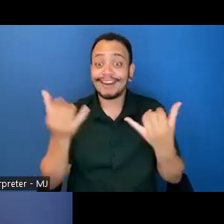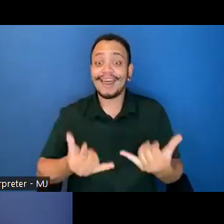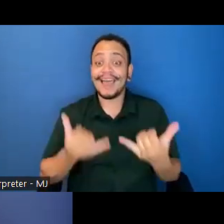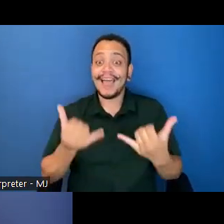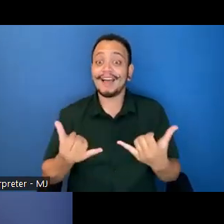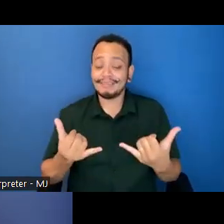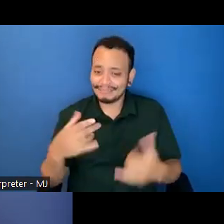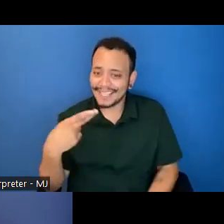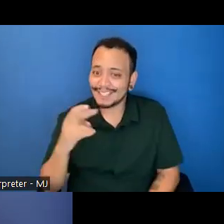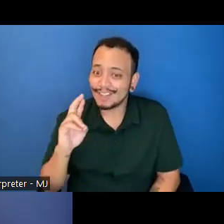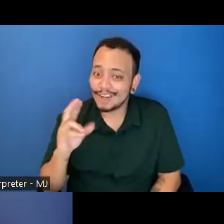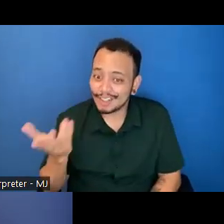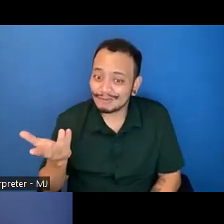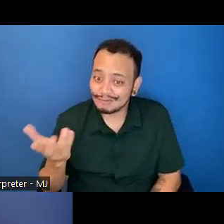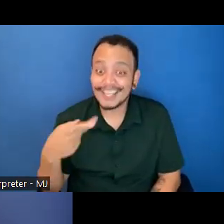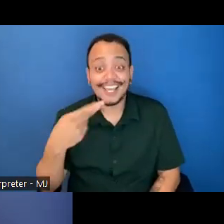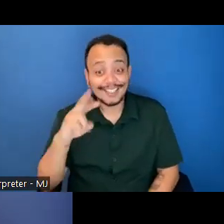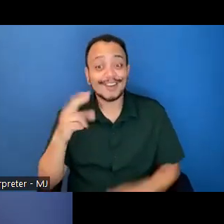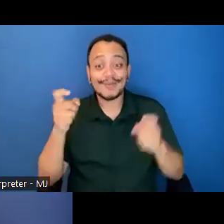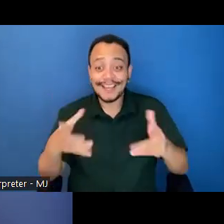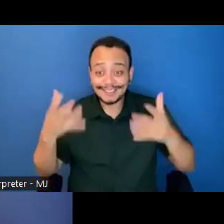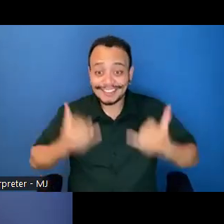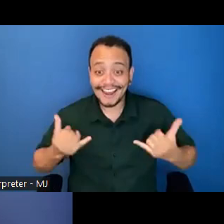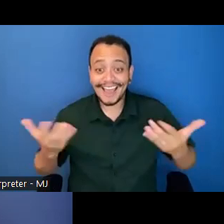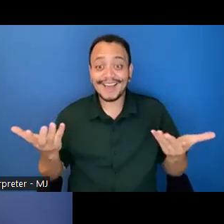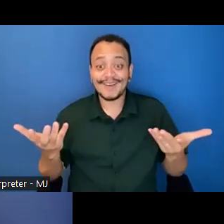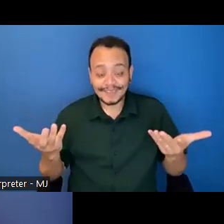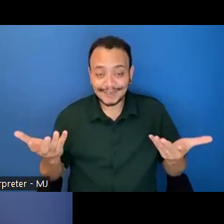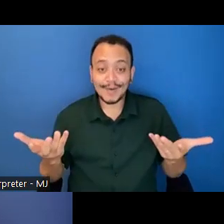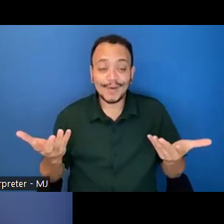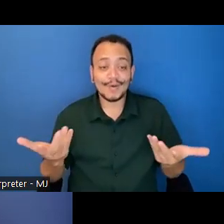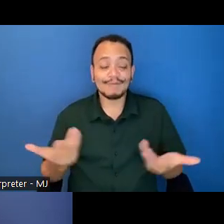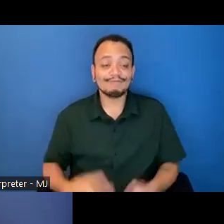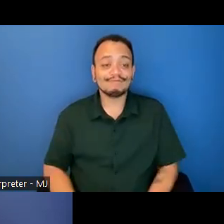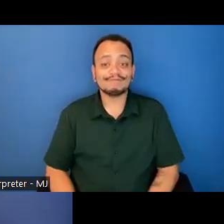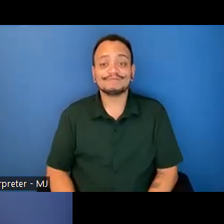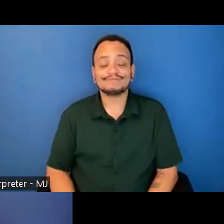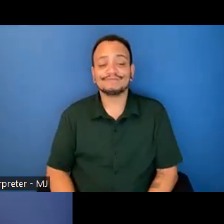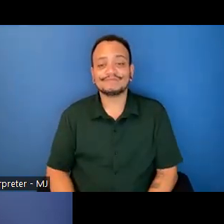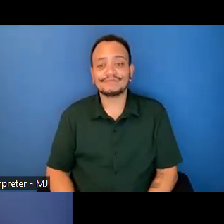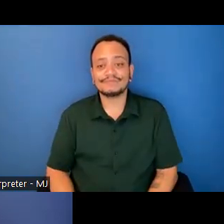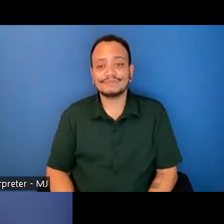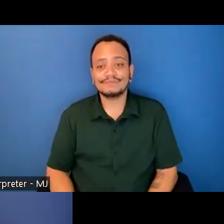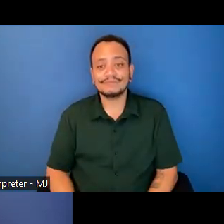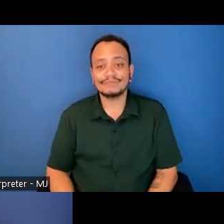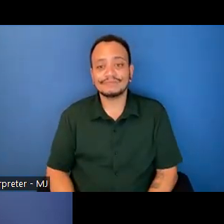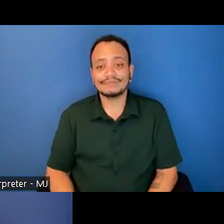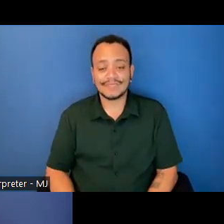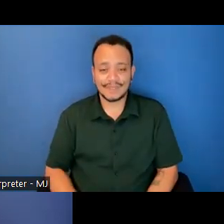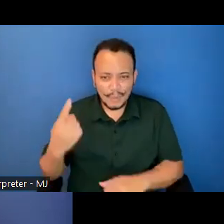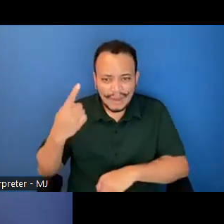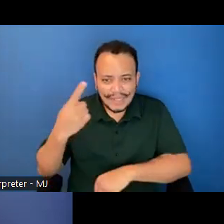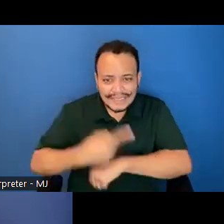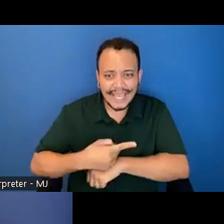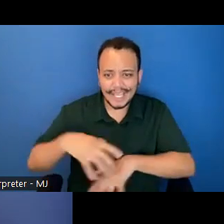and I am an HR manager. So the test, the process was very thorough,